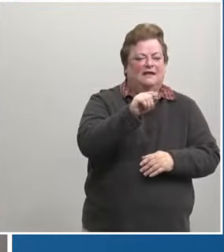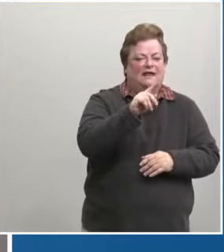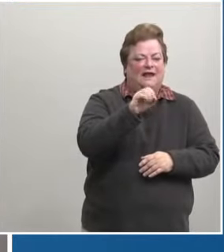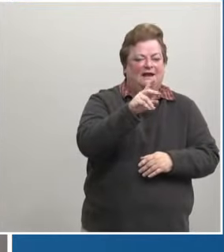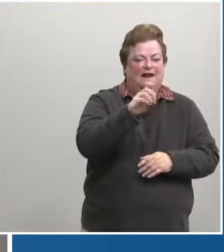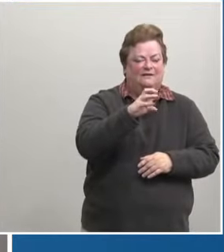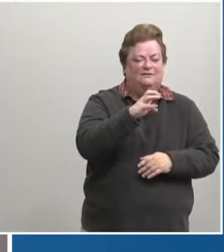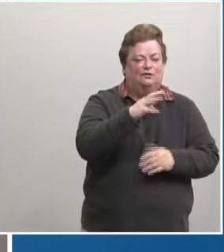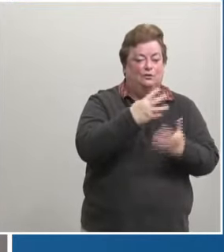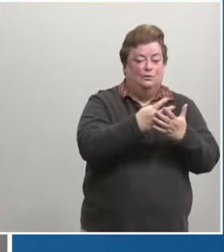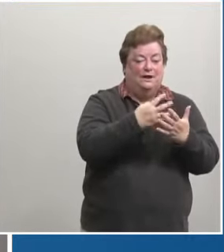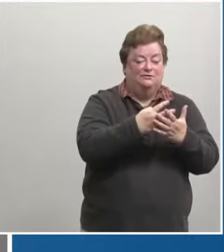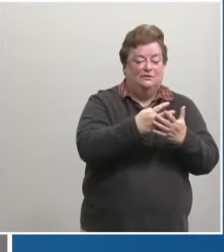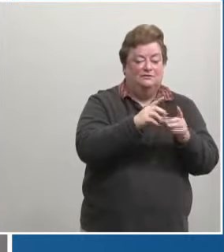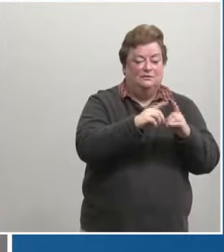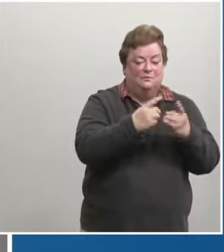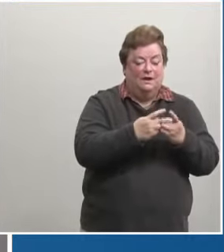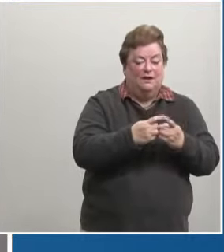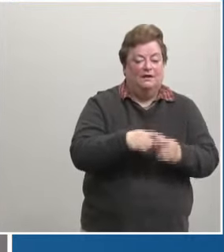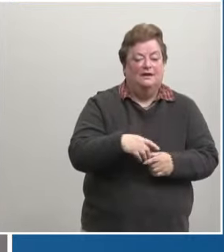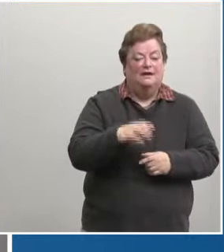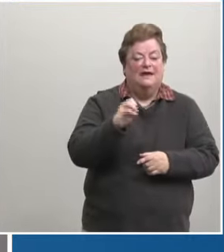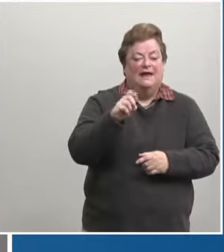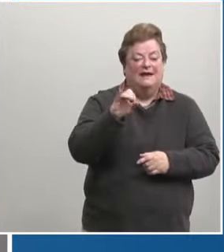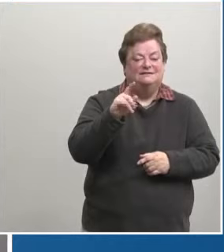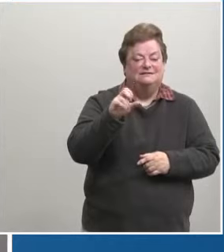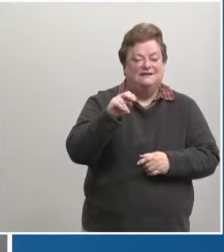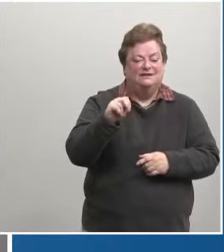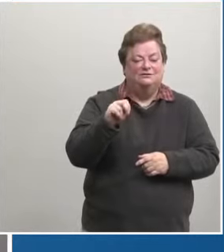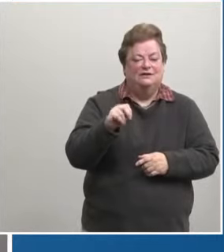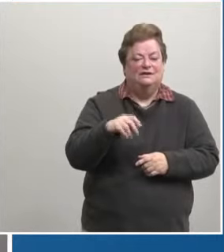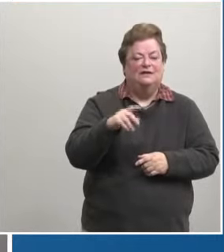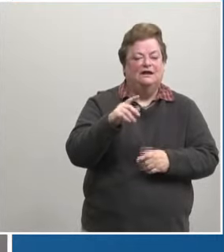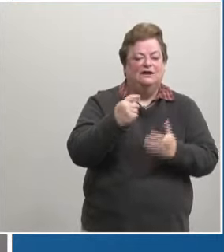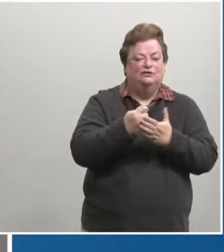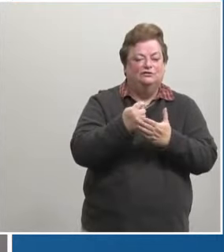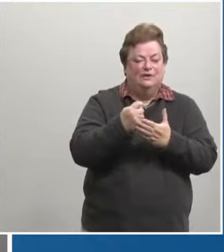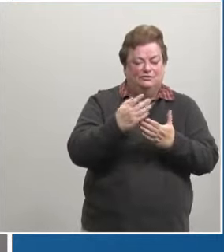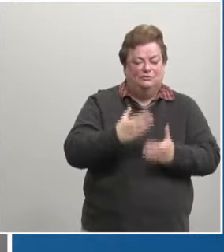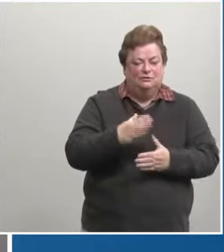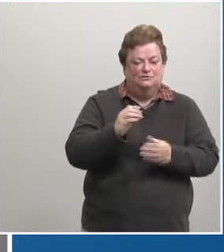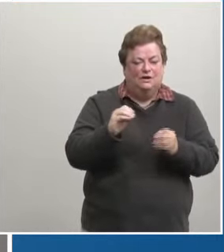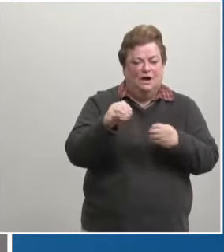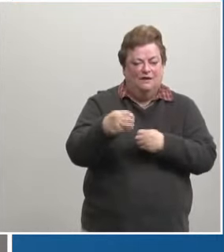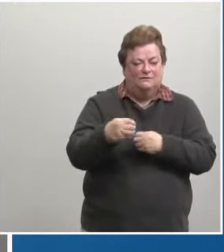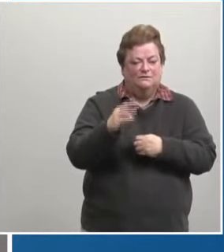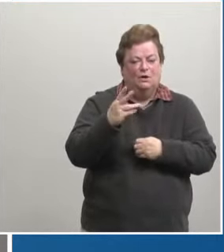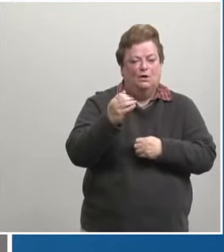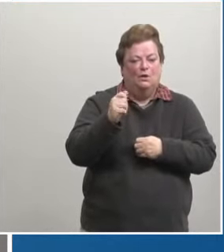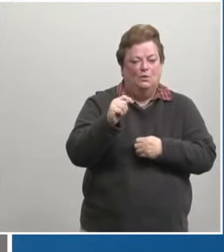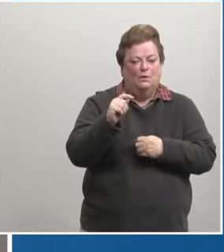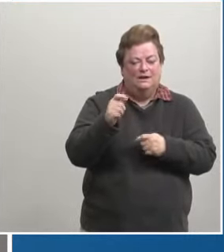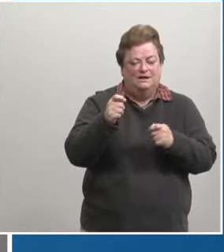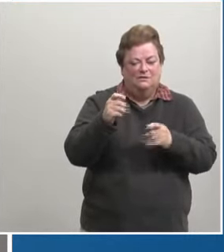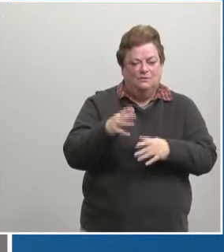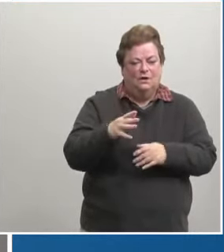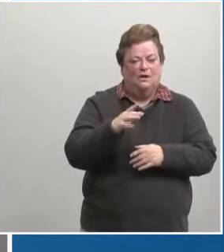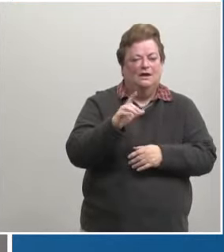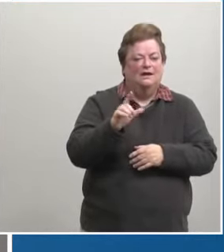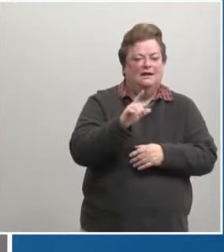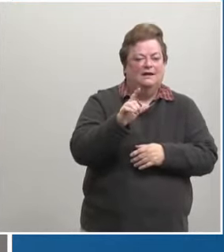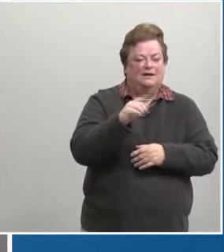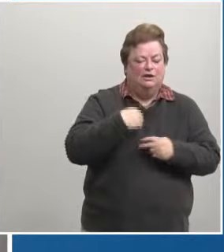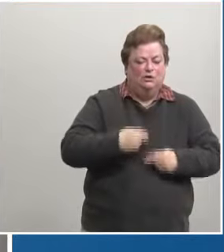Corrections Department, the Lancaster County Extension, the Treasurer's Office, the Weed Control Authority, Lincoln Lancaster County